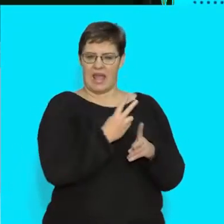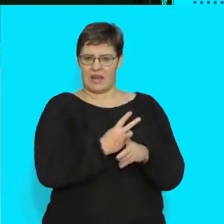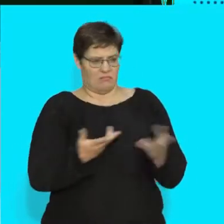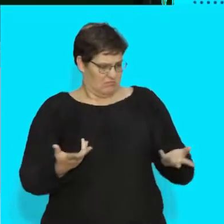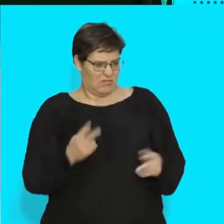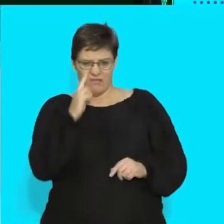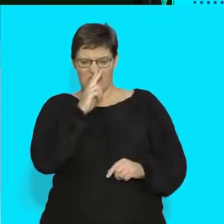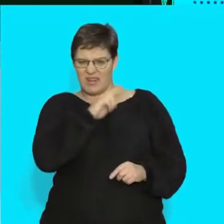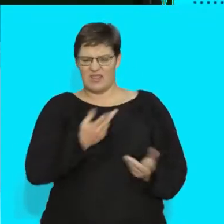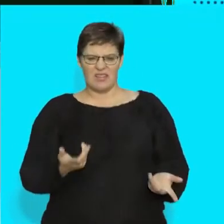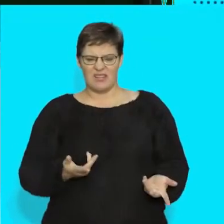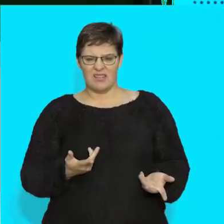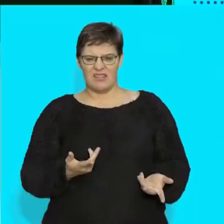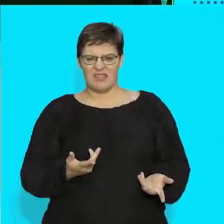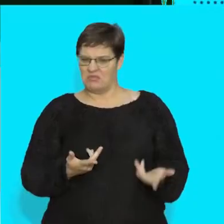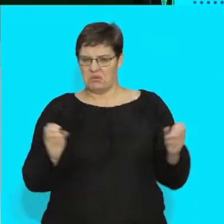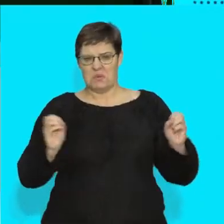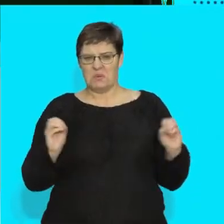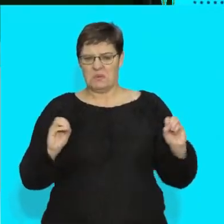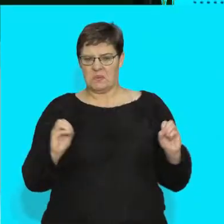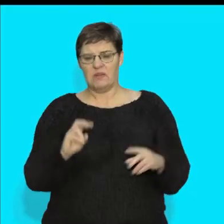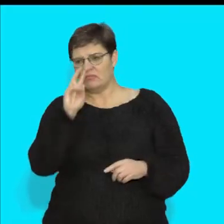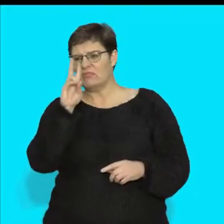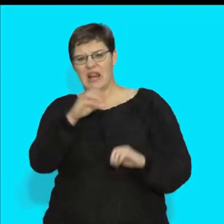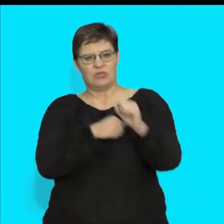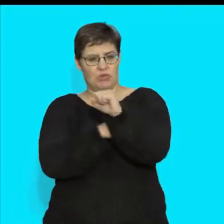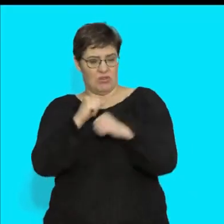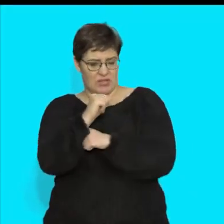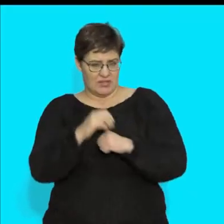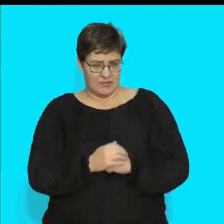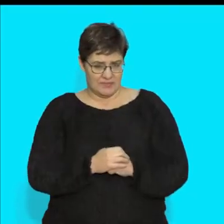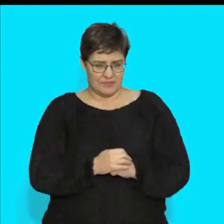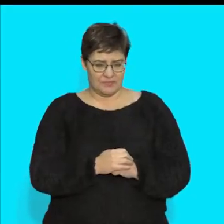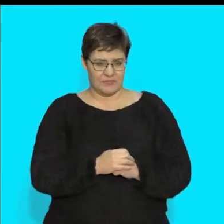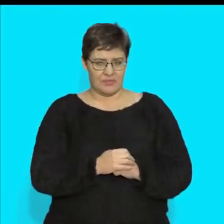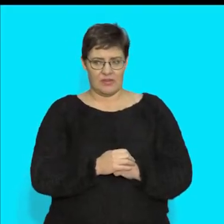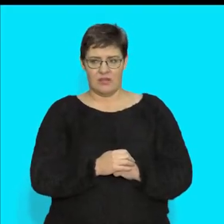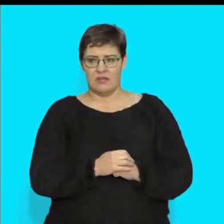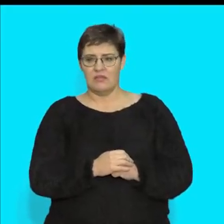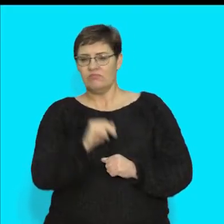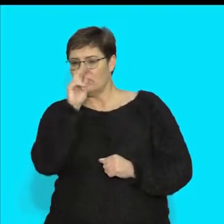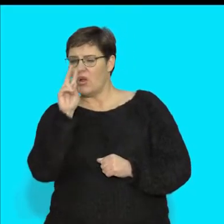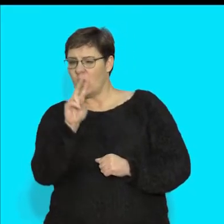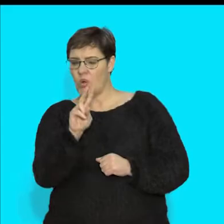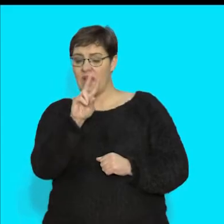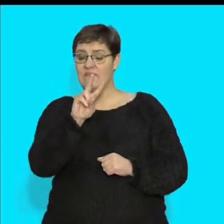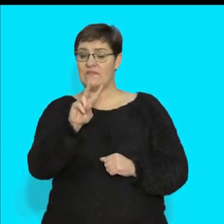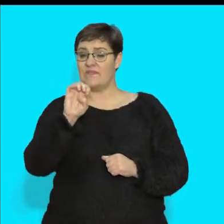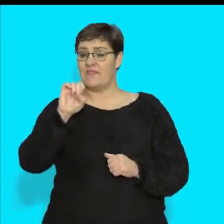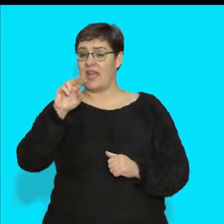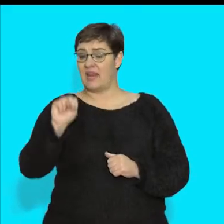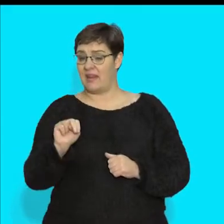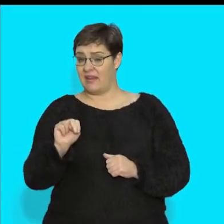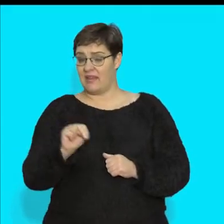again. But funny enough, all right, it doesn't. Let's have a look at the structure. If you have a look at the vein,